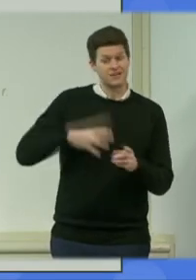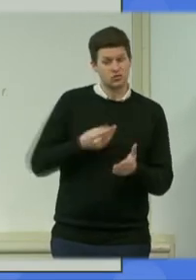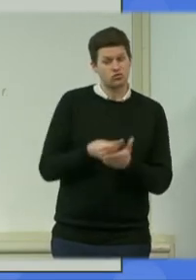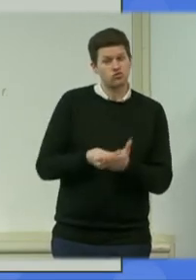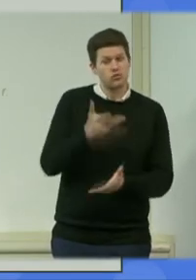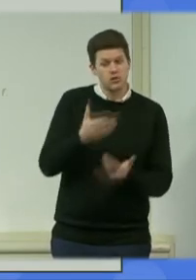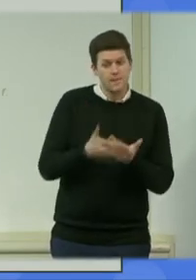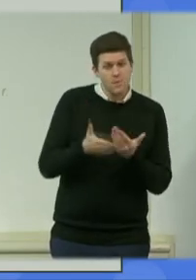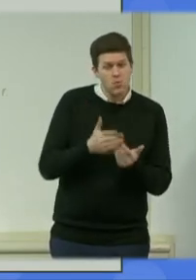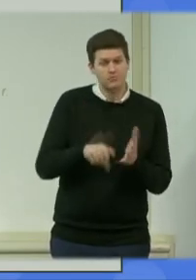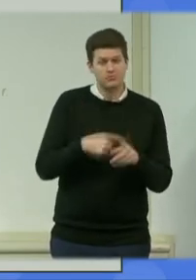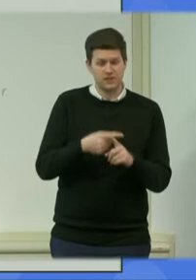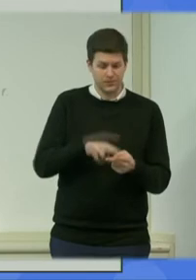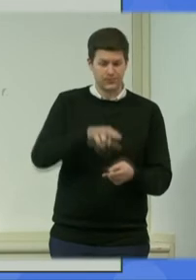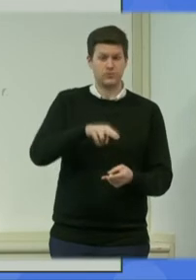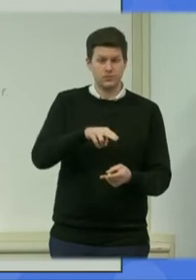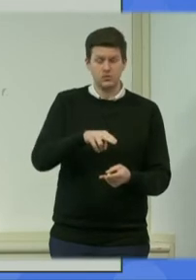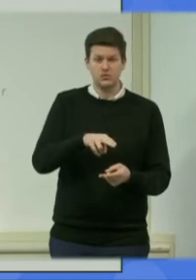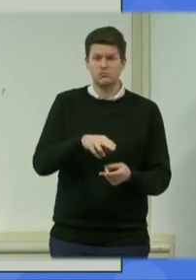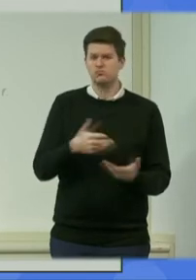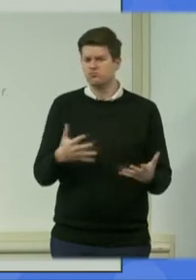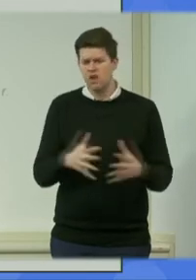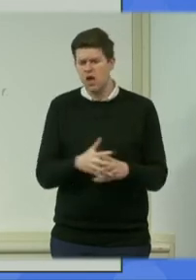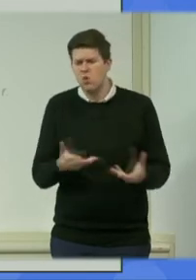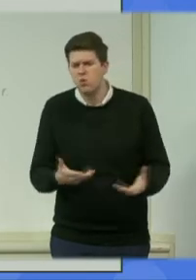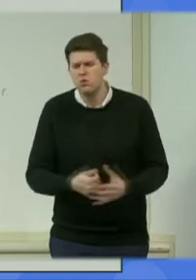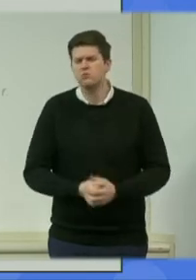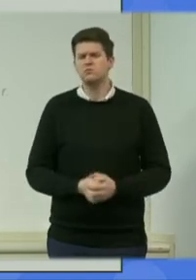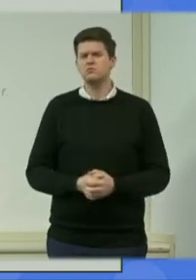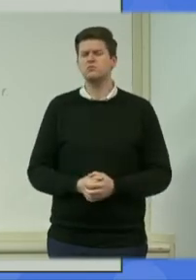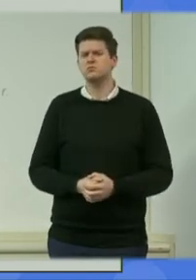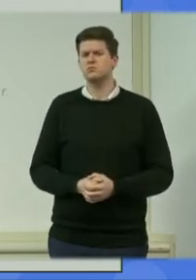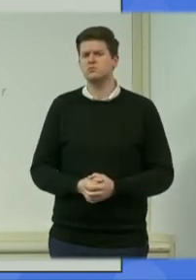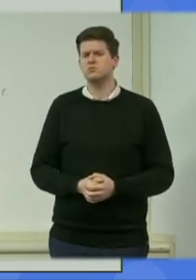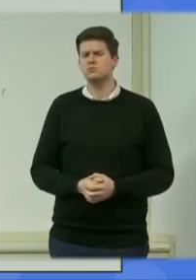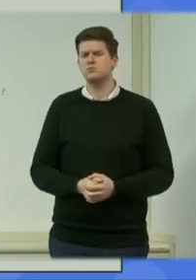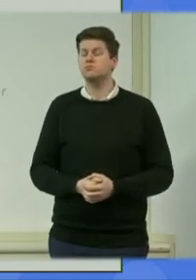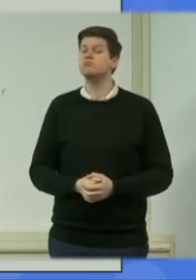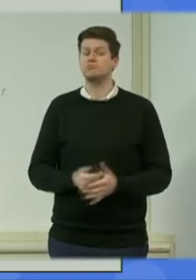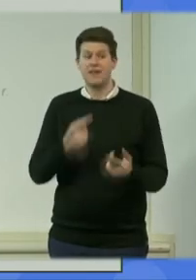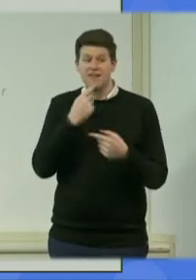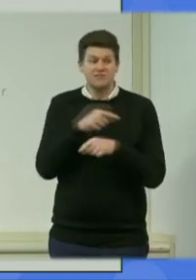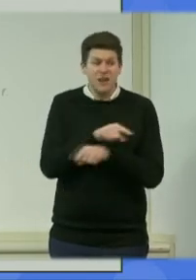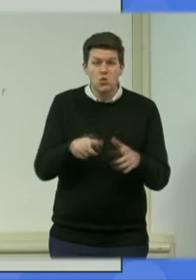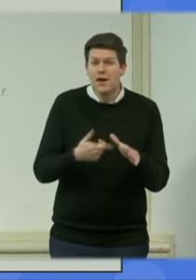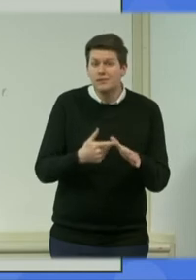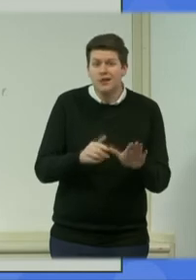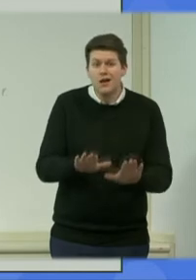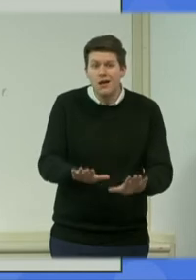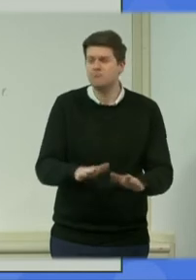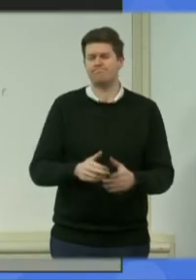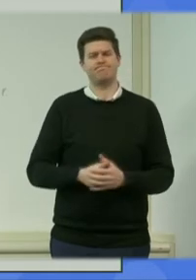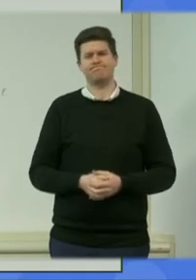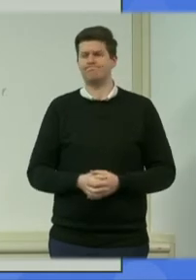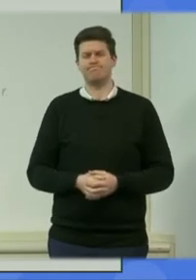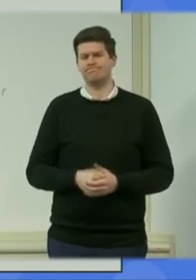or to do redistribution, how can we go about doing this? Now, I won't tell you what to do. I'm not going to say what my plan